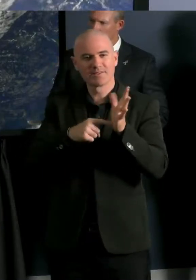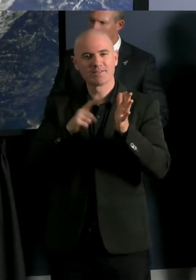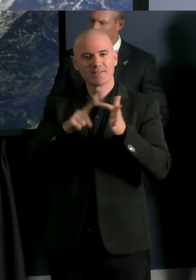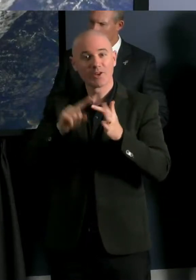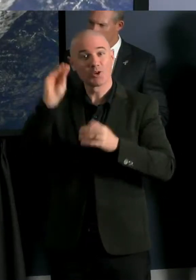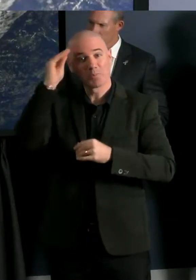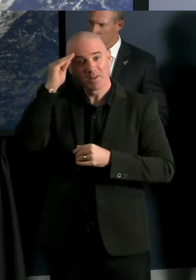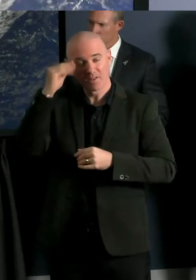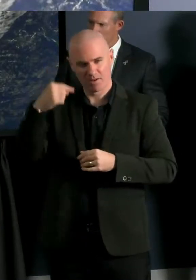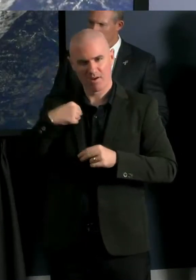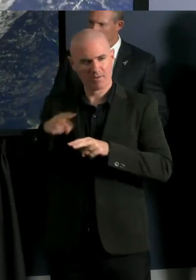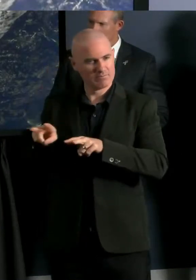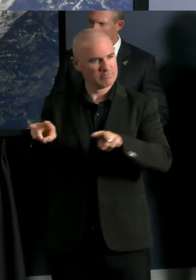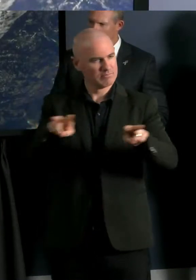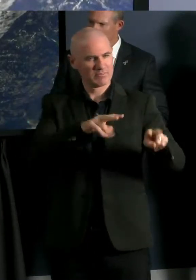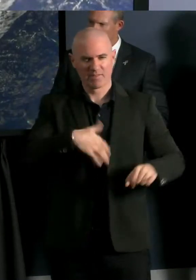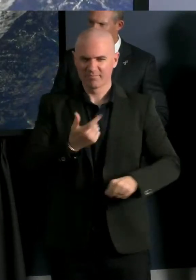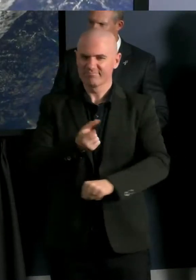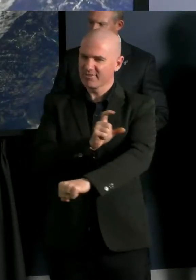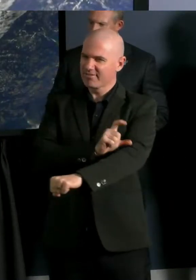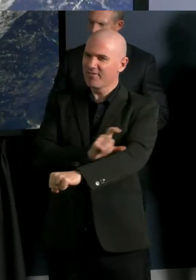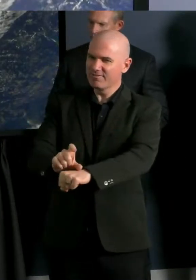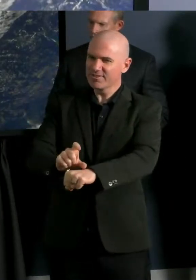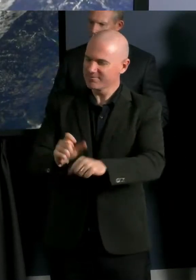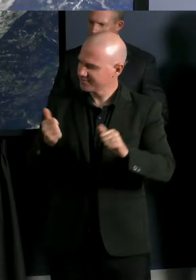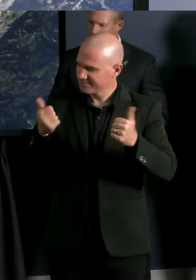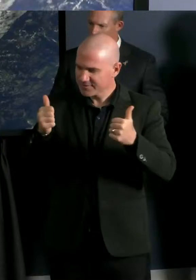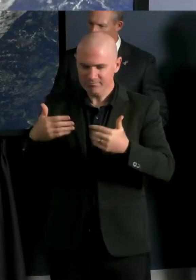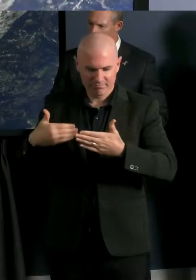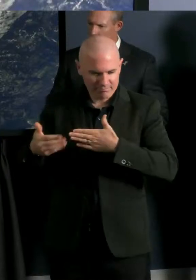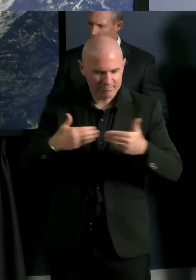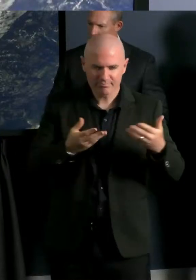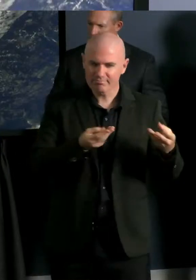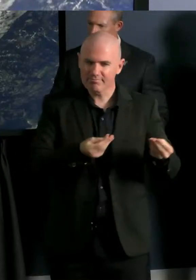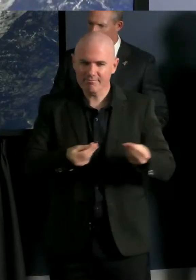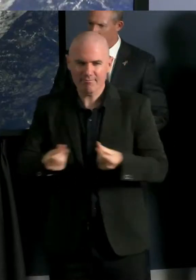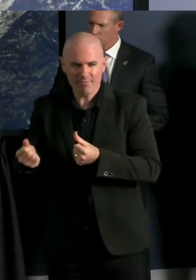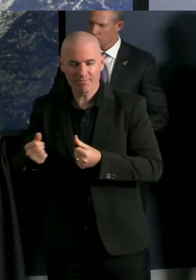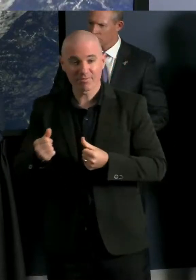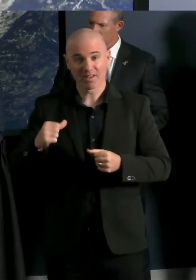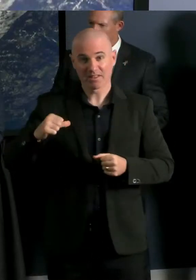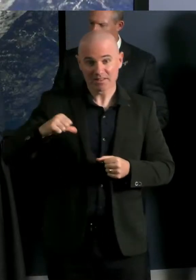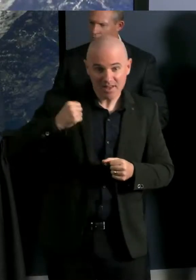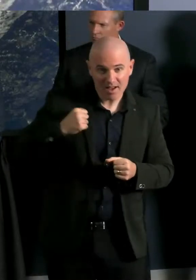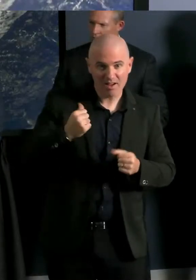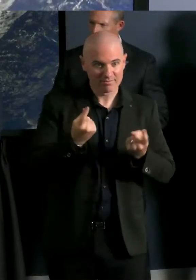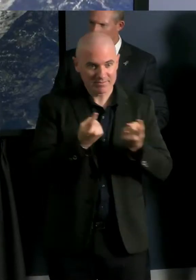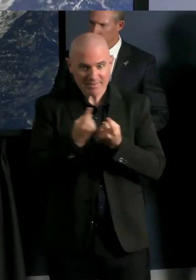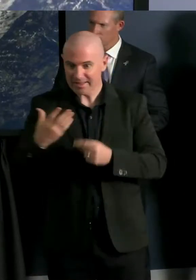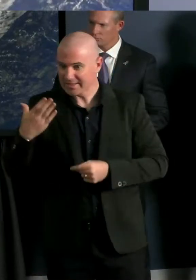place, ready to respond. We've pre-positioned our resources, and now is the time to move from preparation to